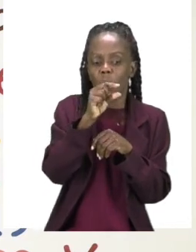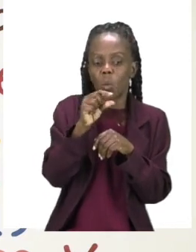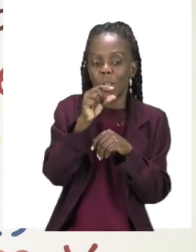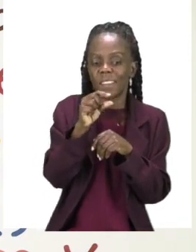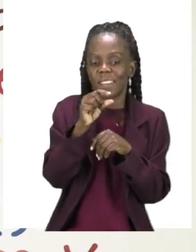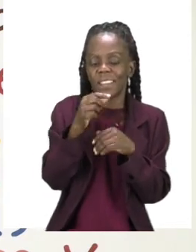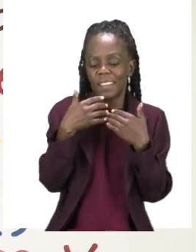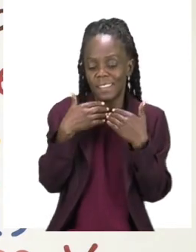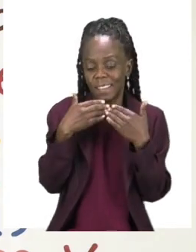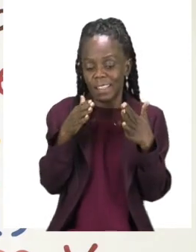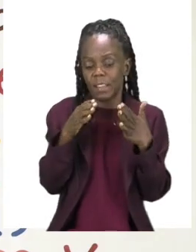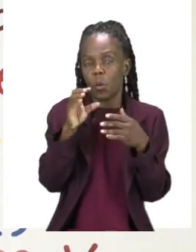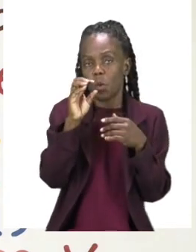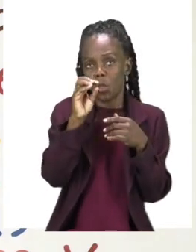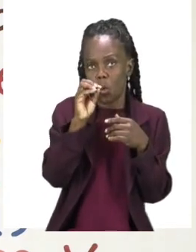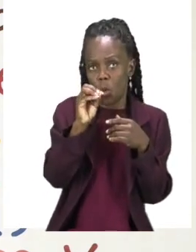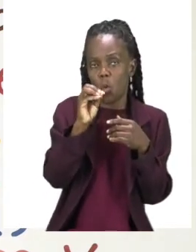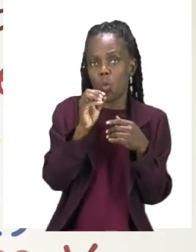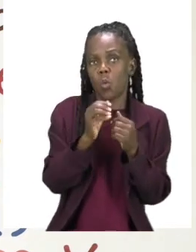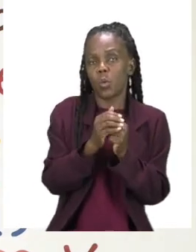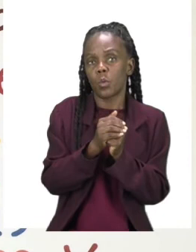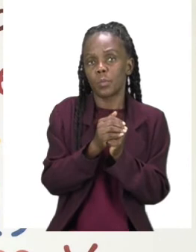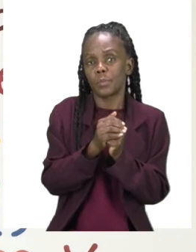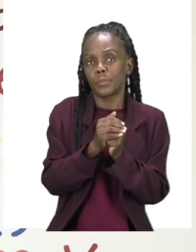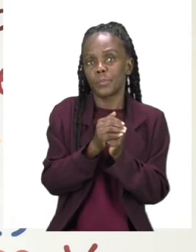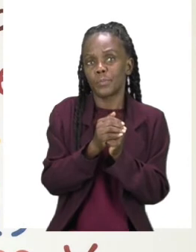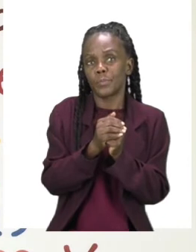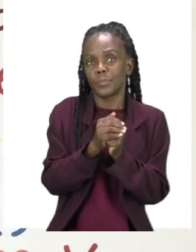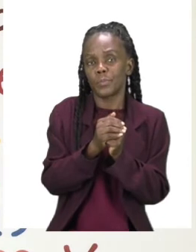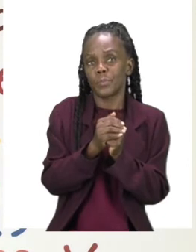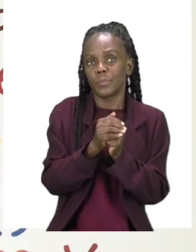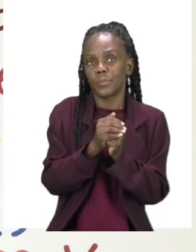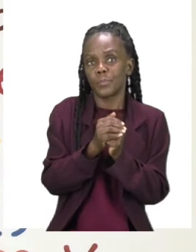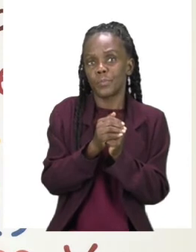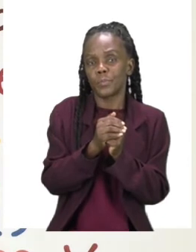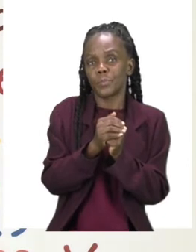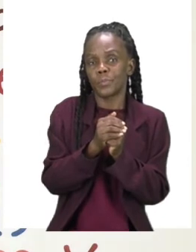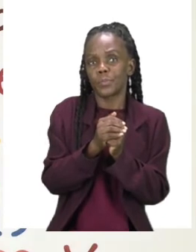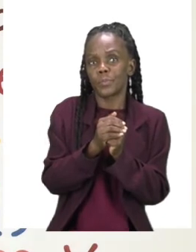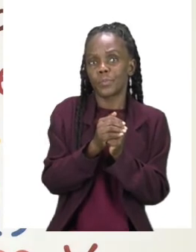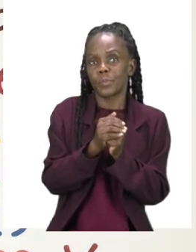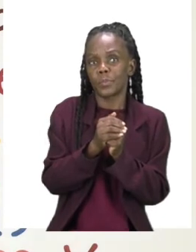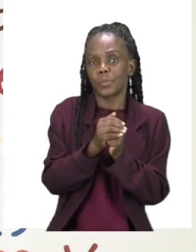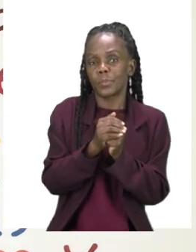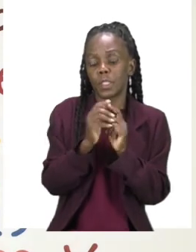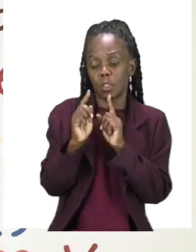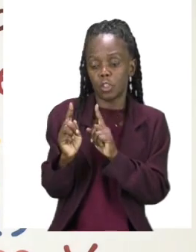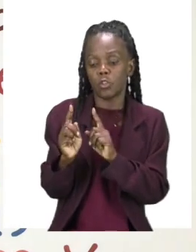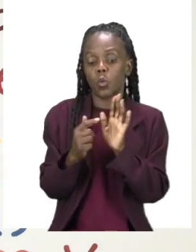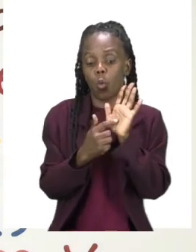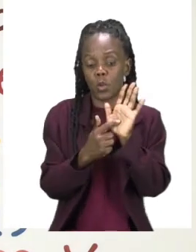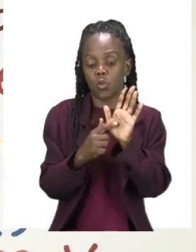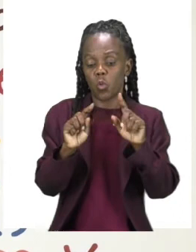the meantime, I have two things that I know that start with R, and let me show you. You are going to tell me what these